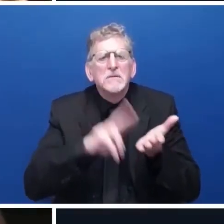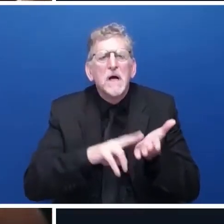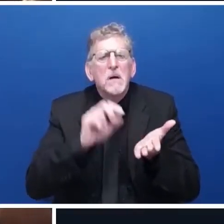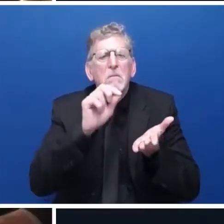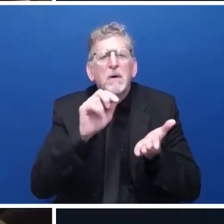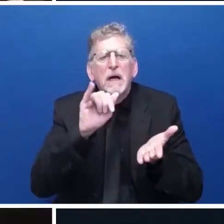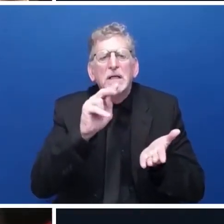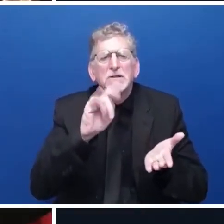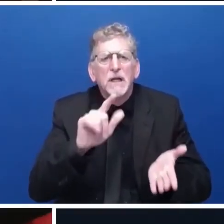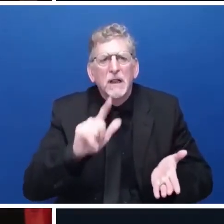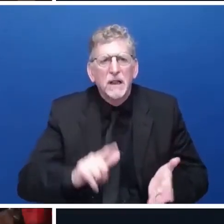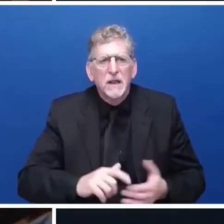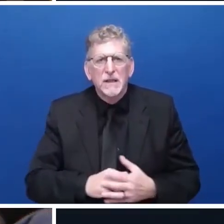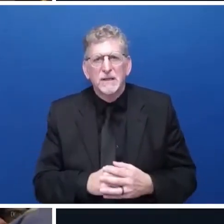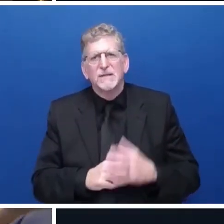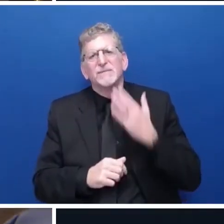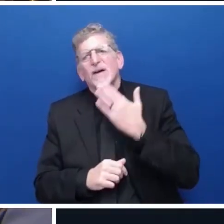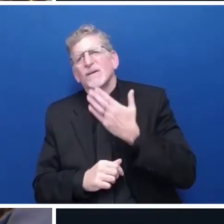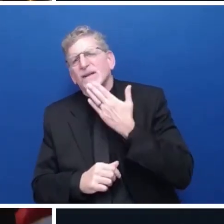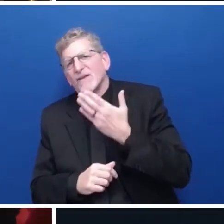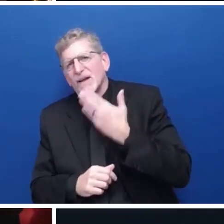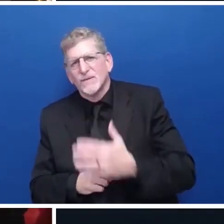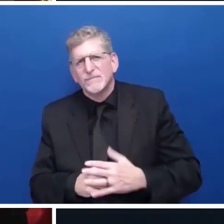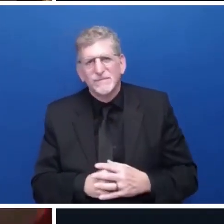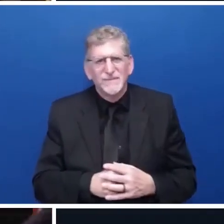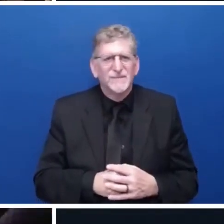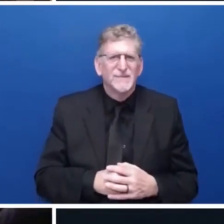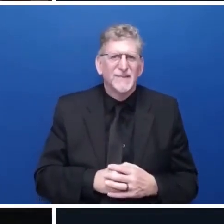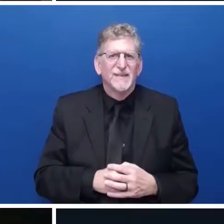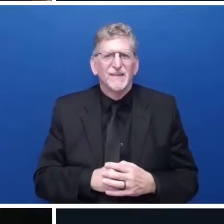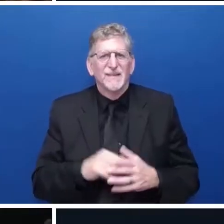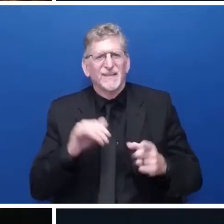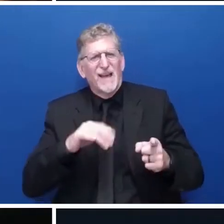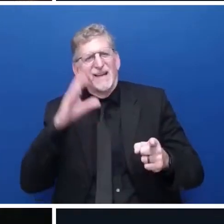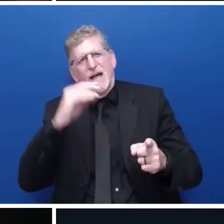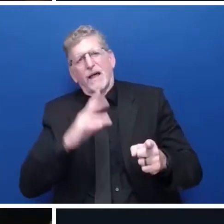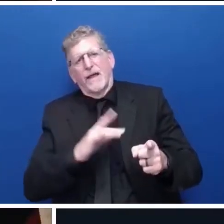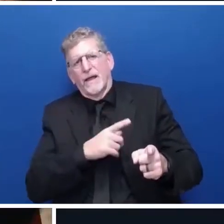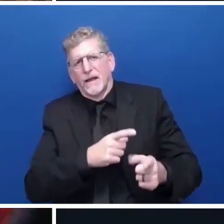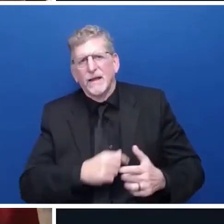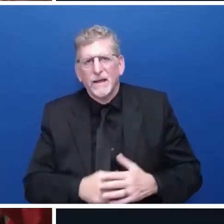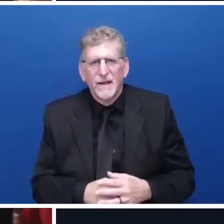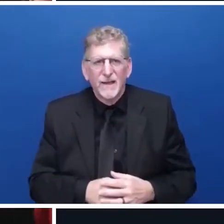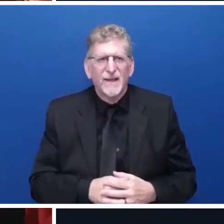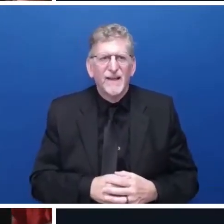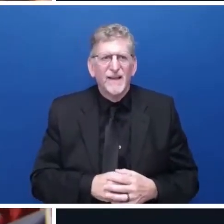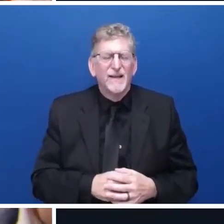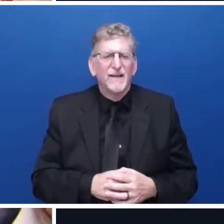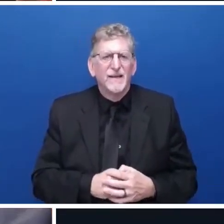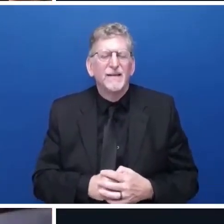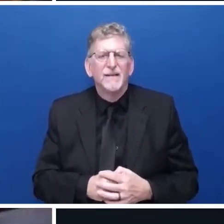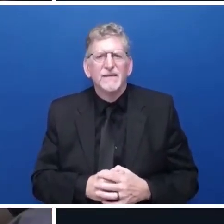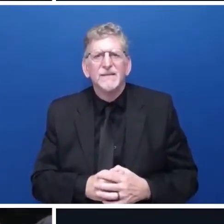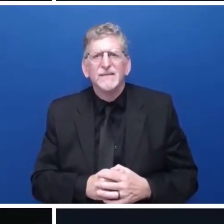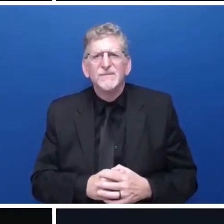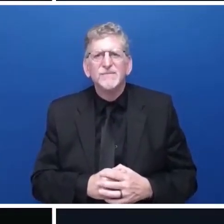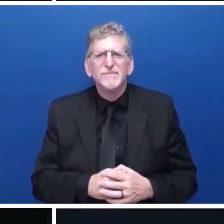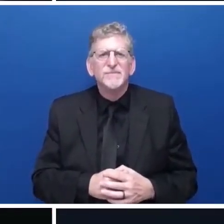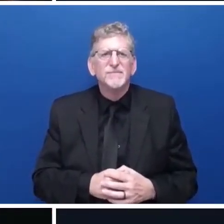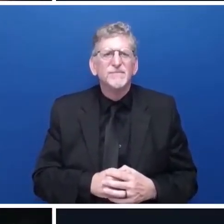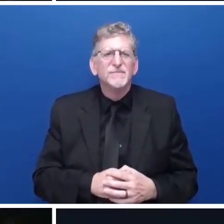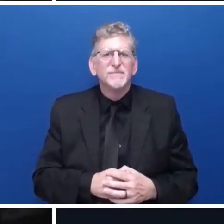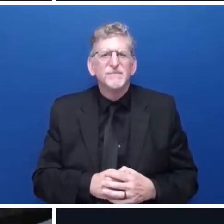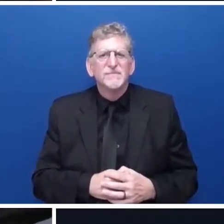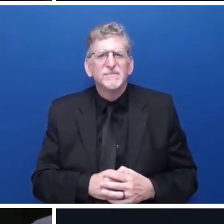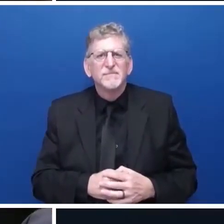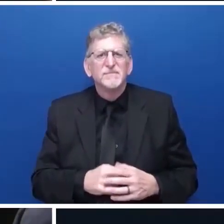Thank you, Bob. I like that tie. Amazing. Thank you. Excellent. Thank you,